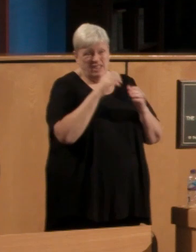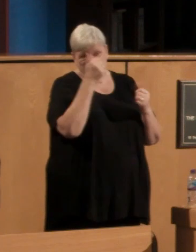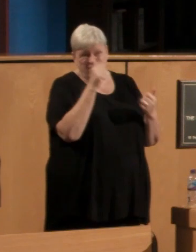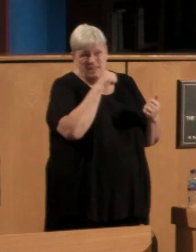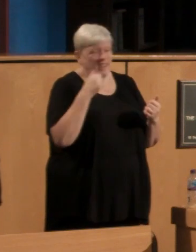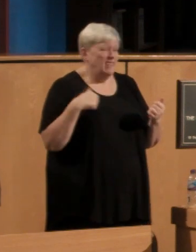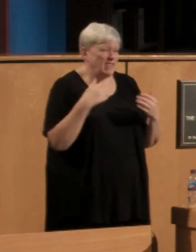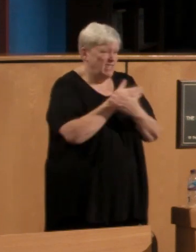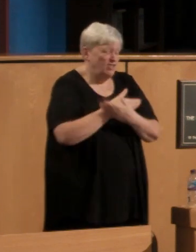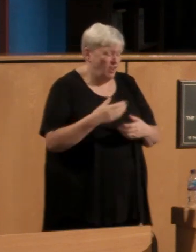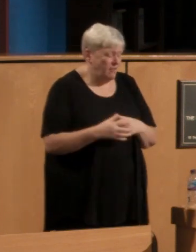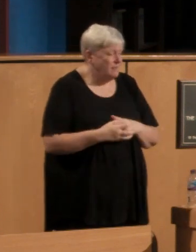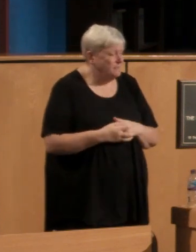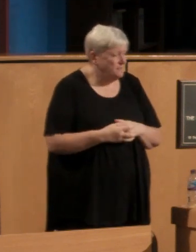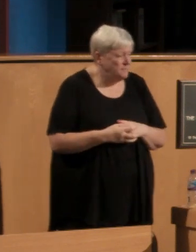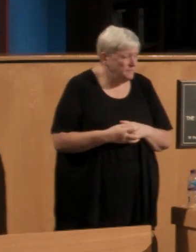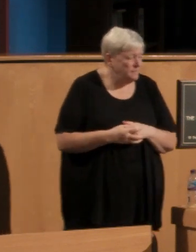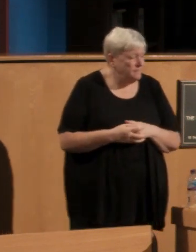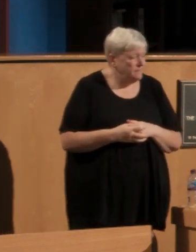you know.